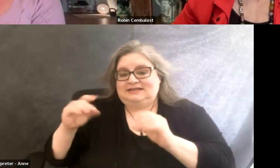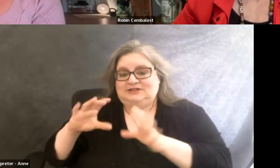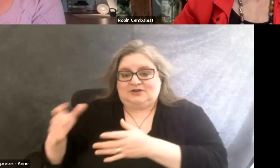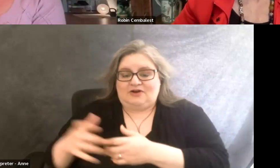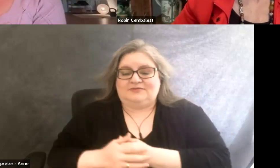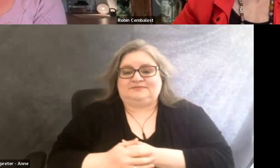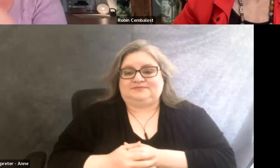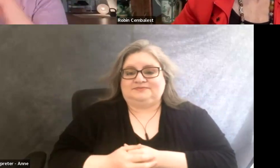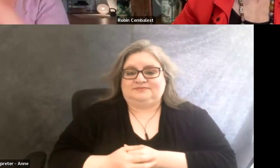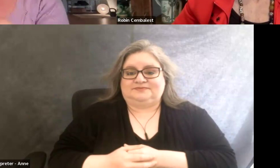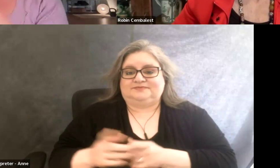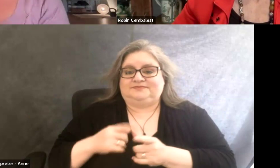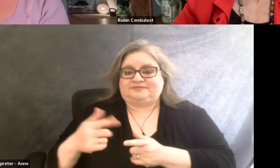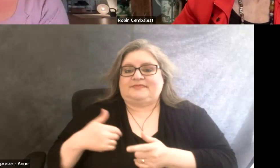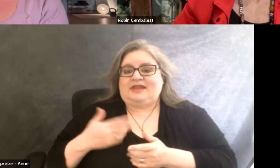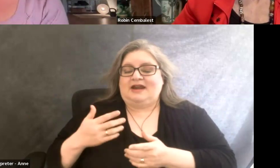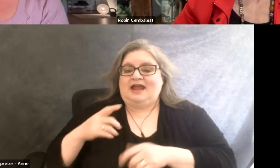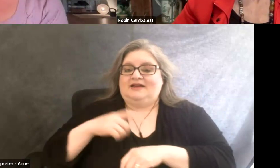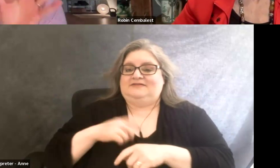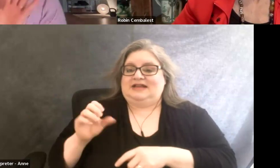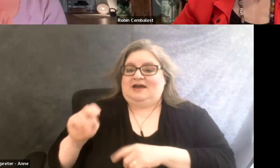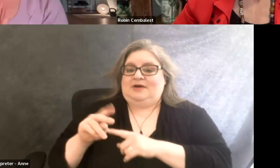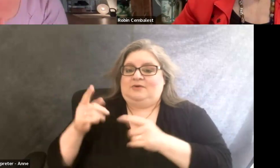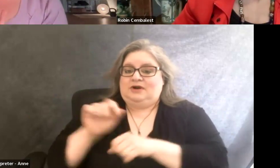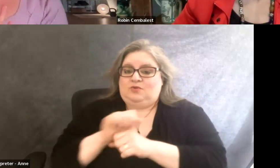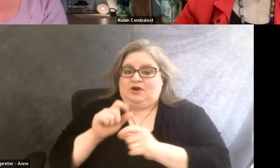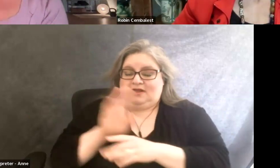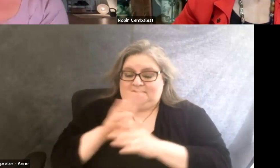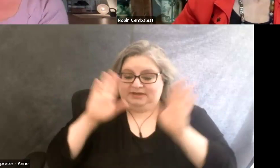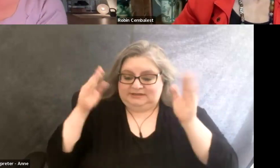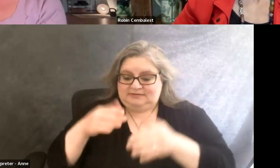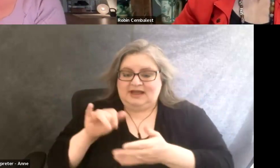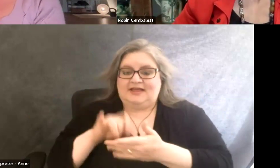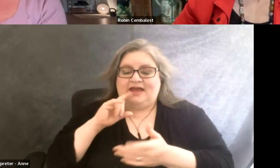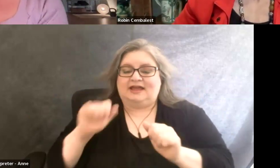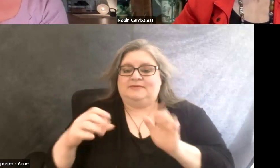and then I have time on when I'm working on the business, and that can